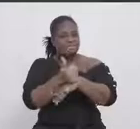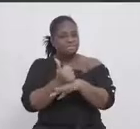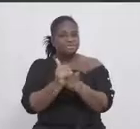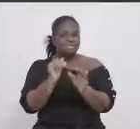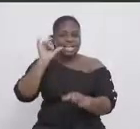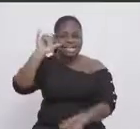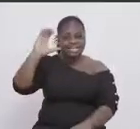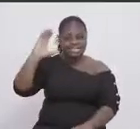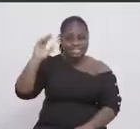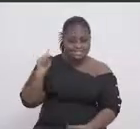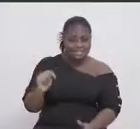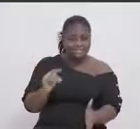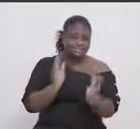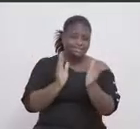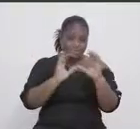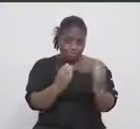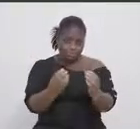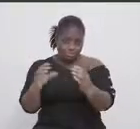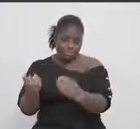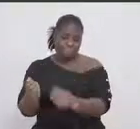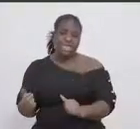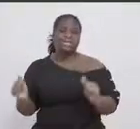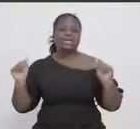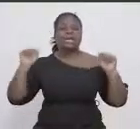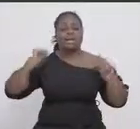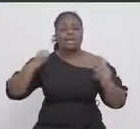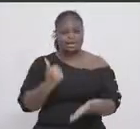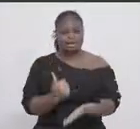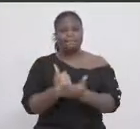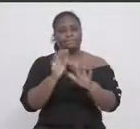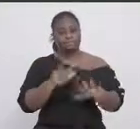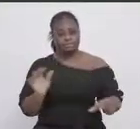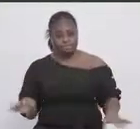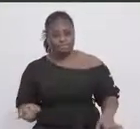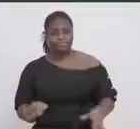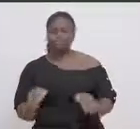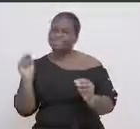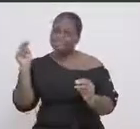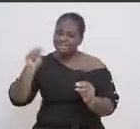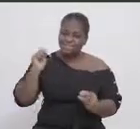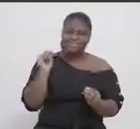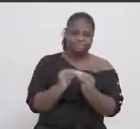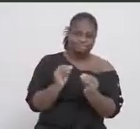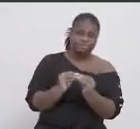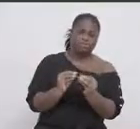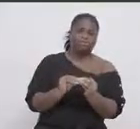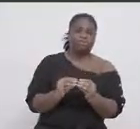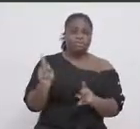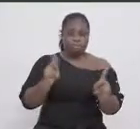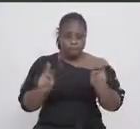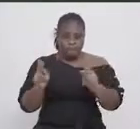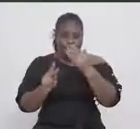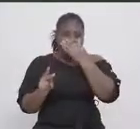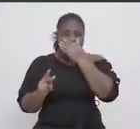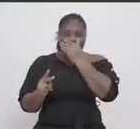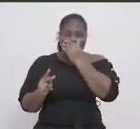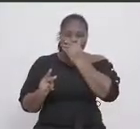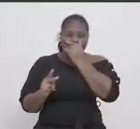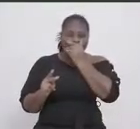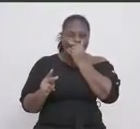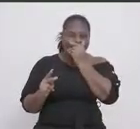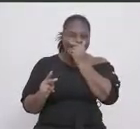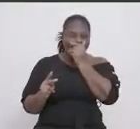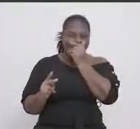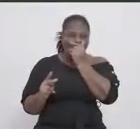these communities that enables children to have access. We need more corporate organizations